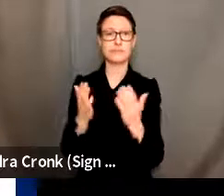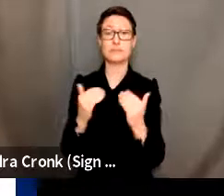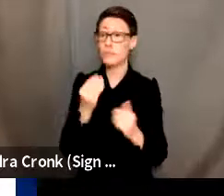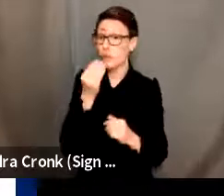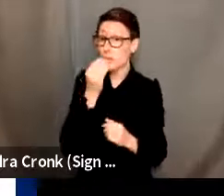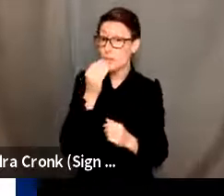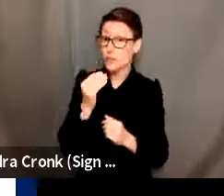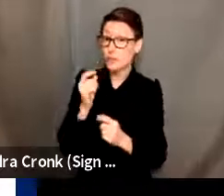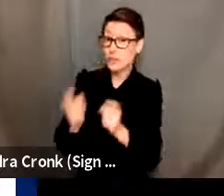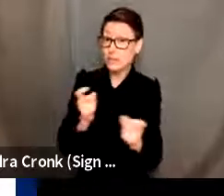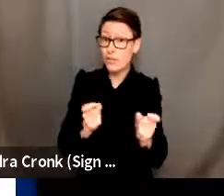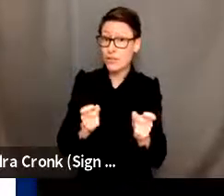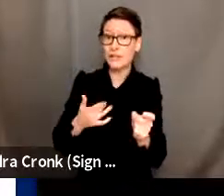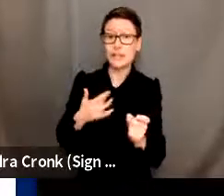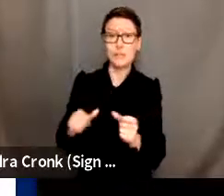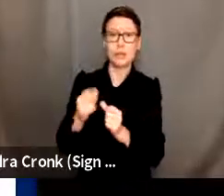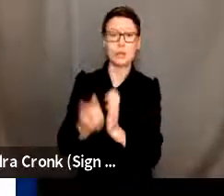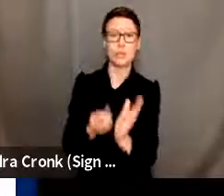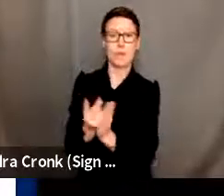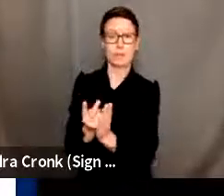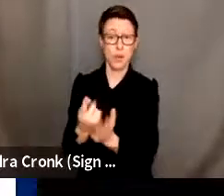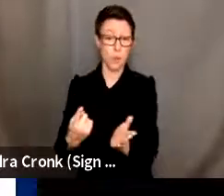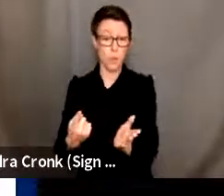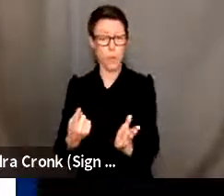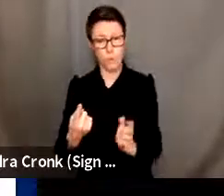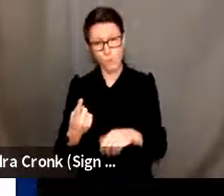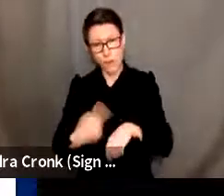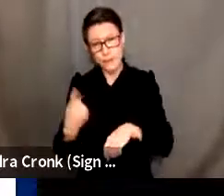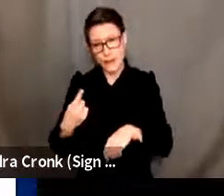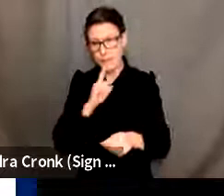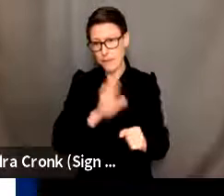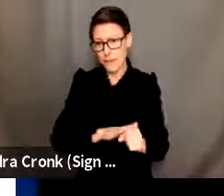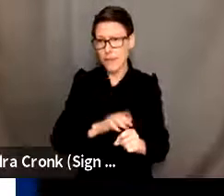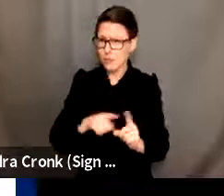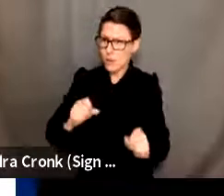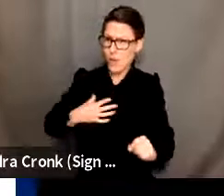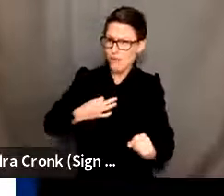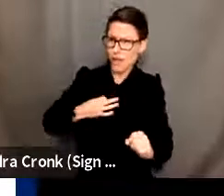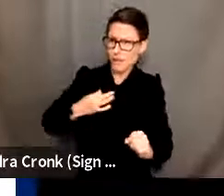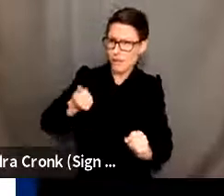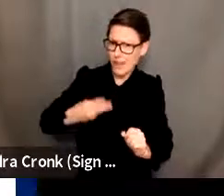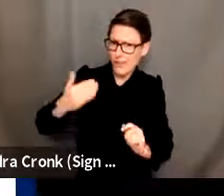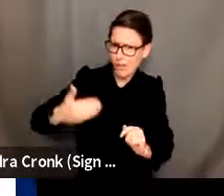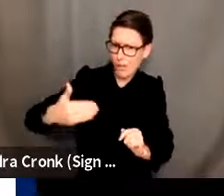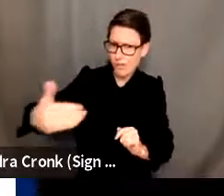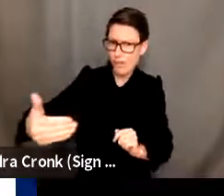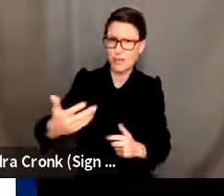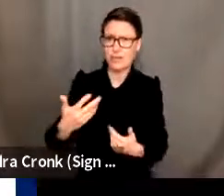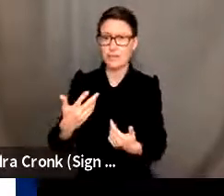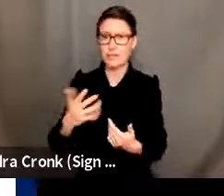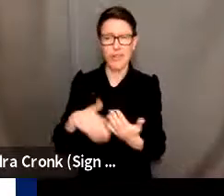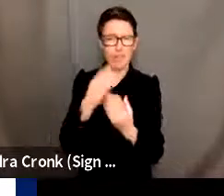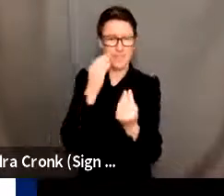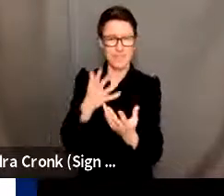hours long. It's a one-time commitment, but you can definitely volunteer for several food distributions. All of this information is on our Serve